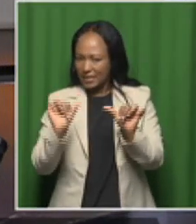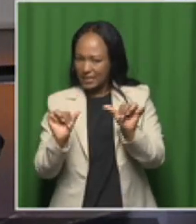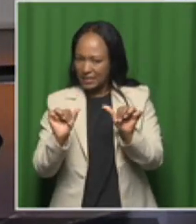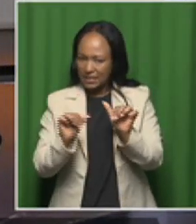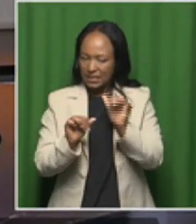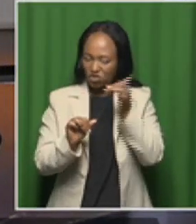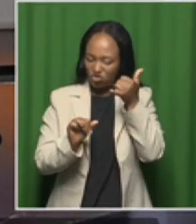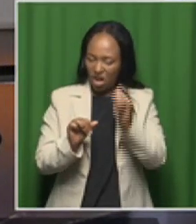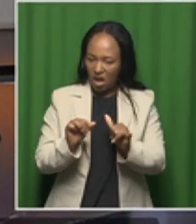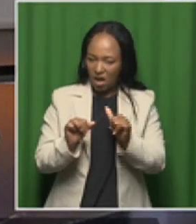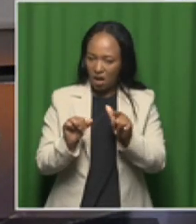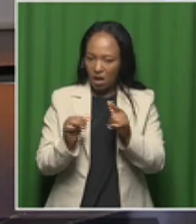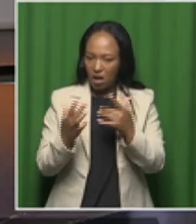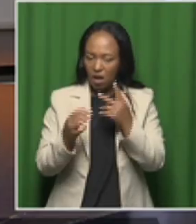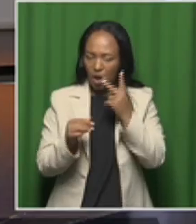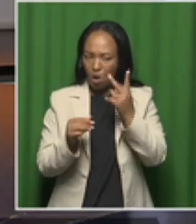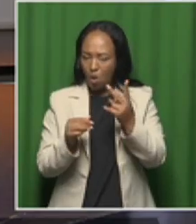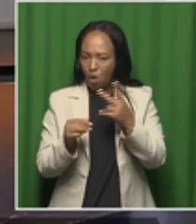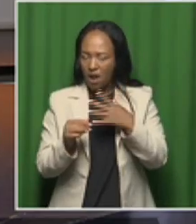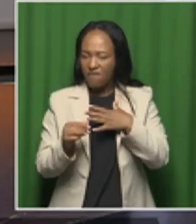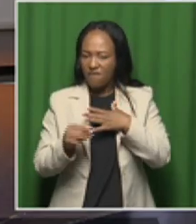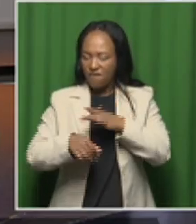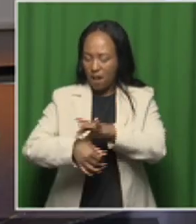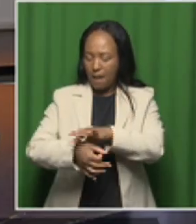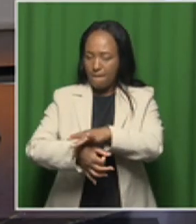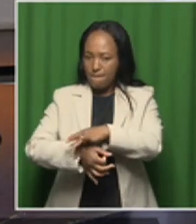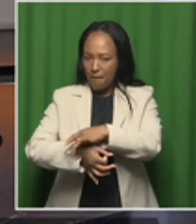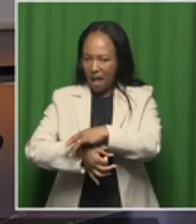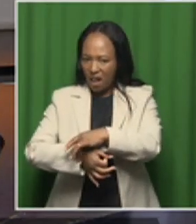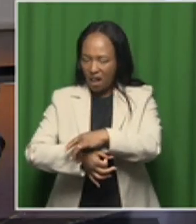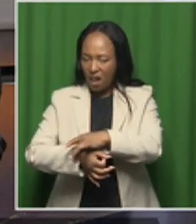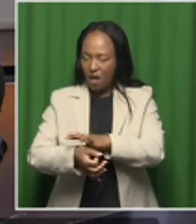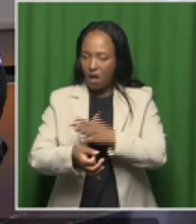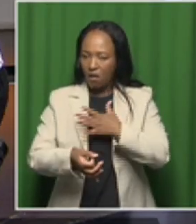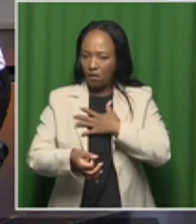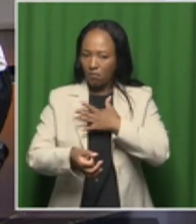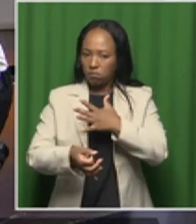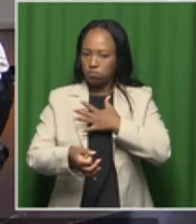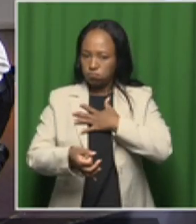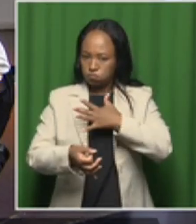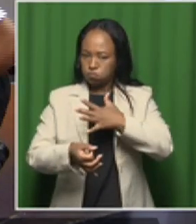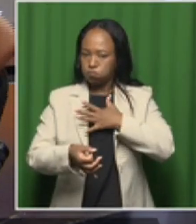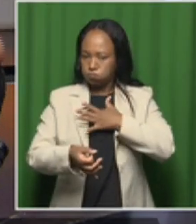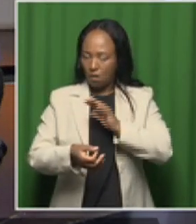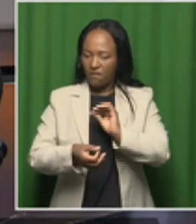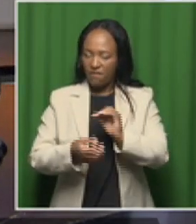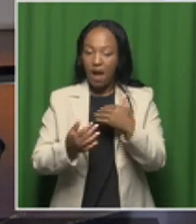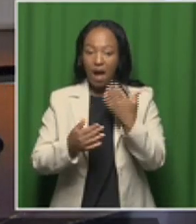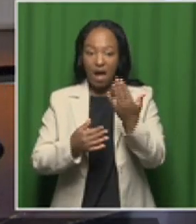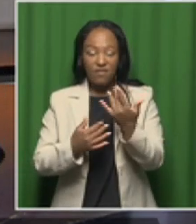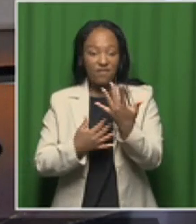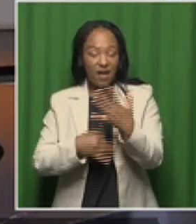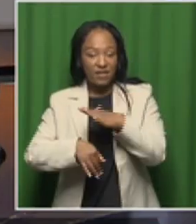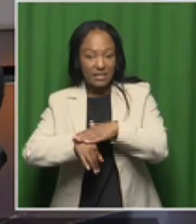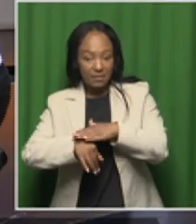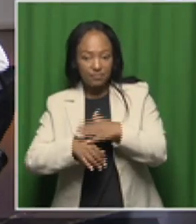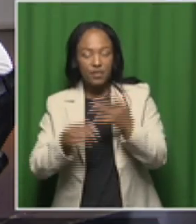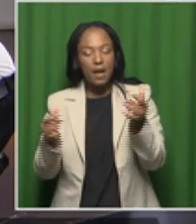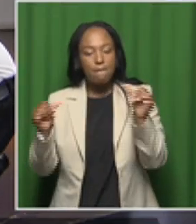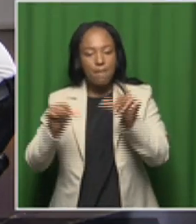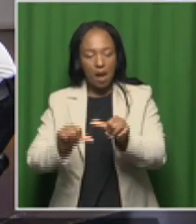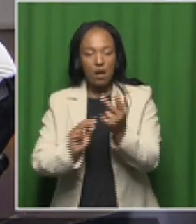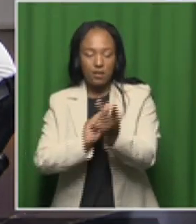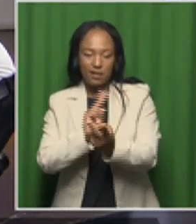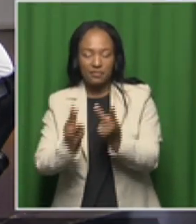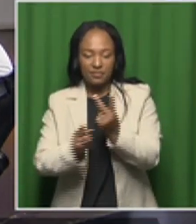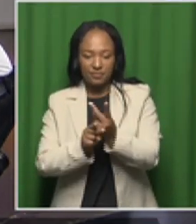now have to have a look if there is pulse on this baby. Okay. Is the baby breathing? So after 5 times, you go back. We need